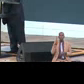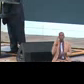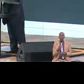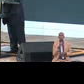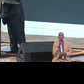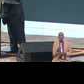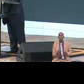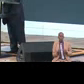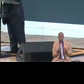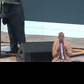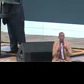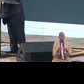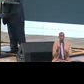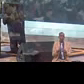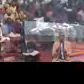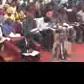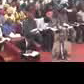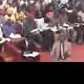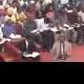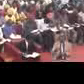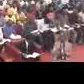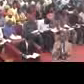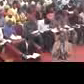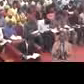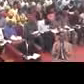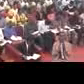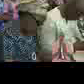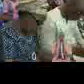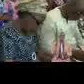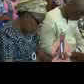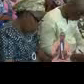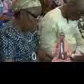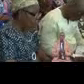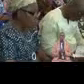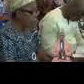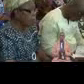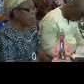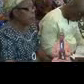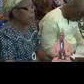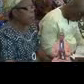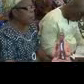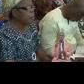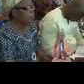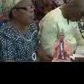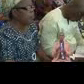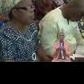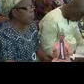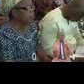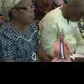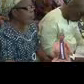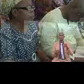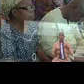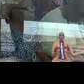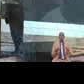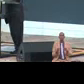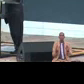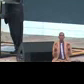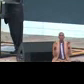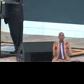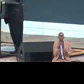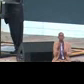not reign in the local church in Jesus' name. Look at verse 12.